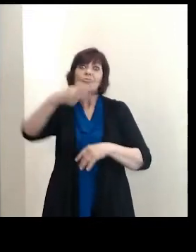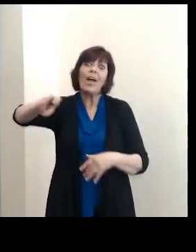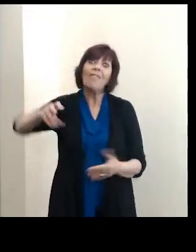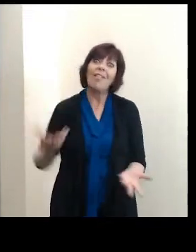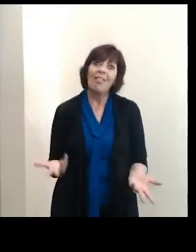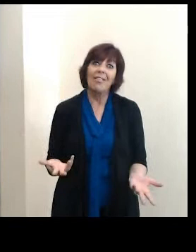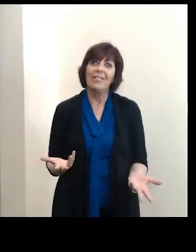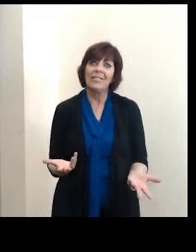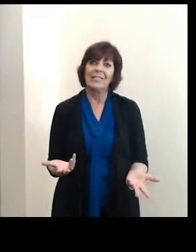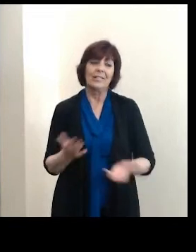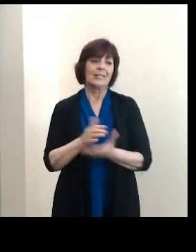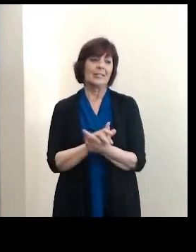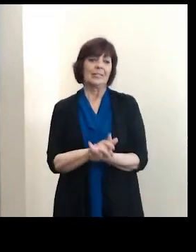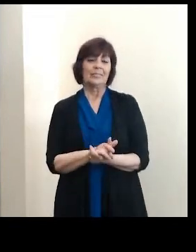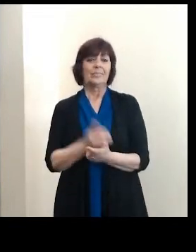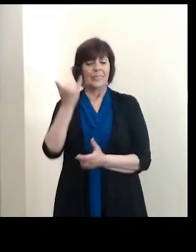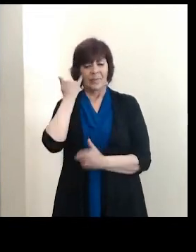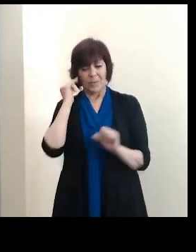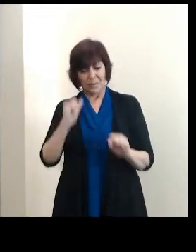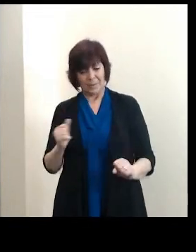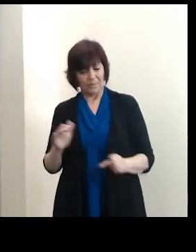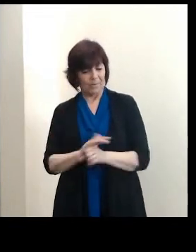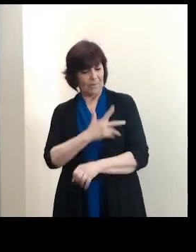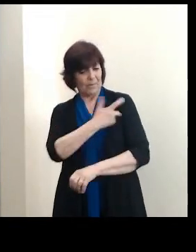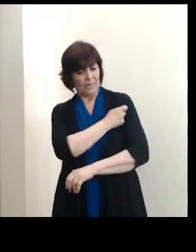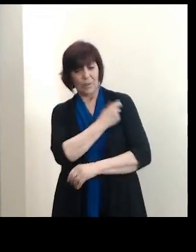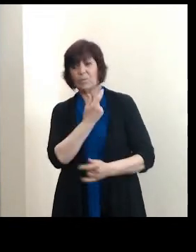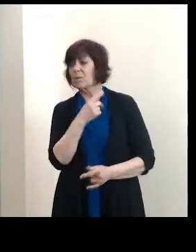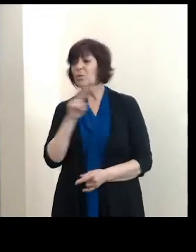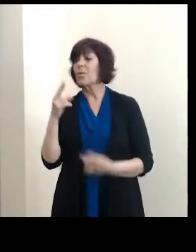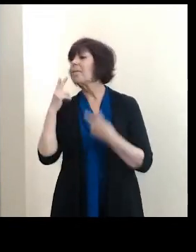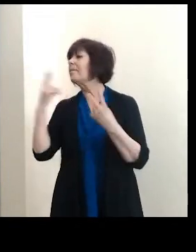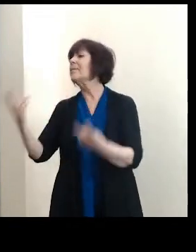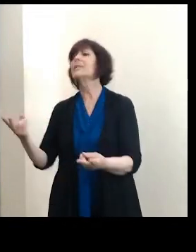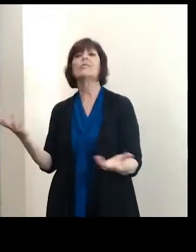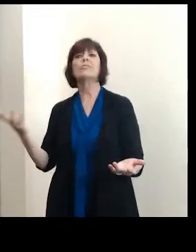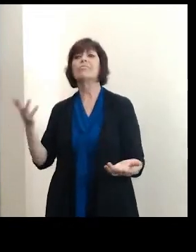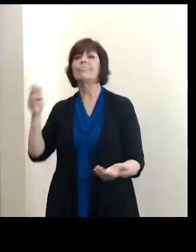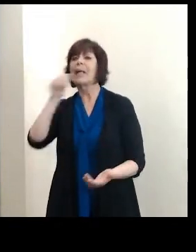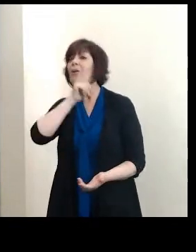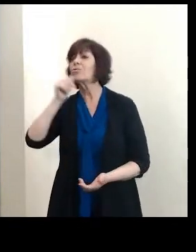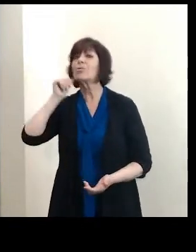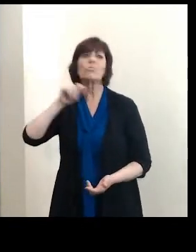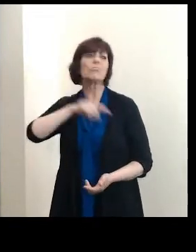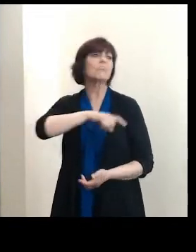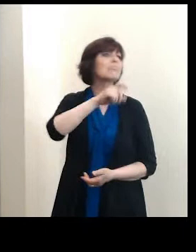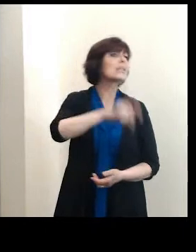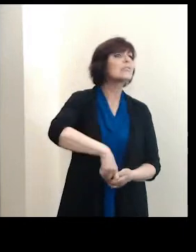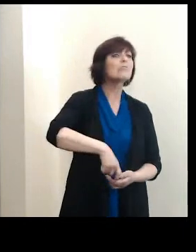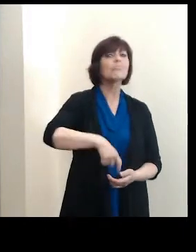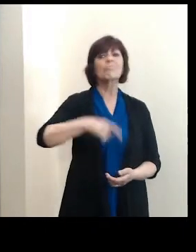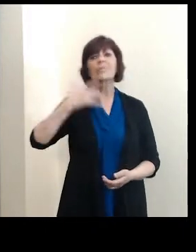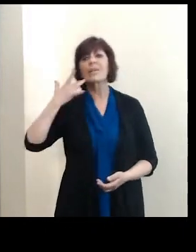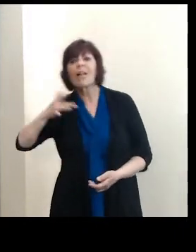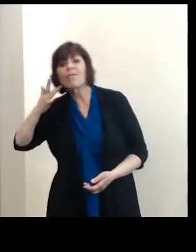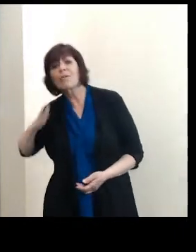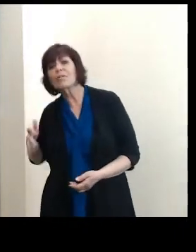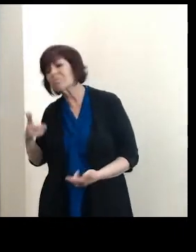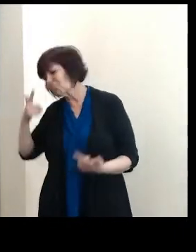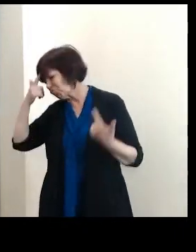it. If you've been fully vaccinated and you want to go visit family that are in Arizona or Texas or